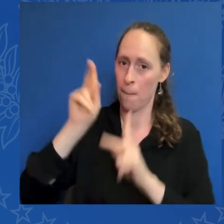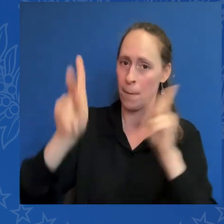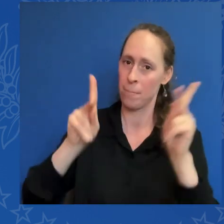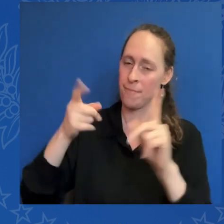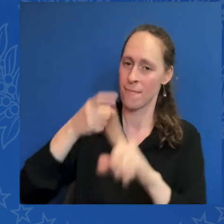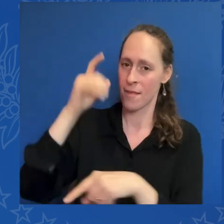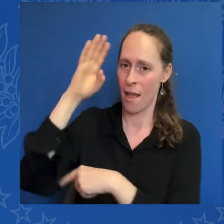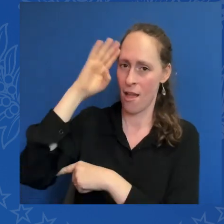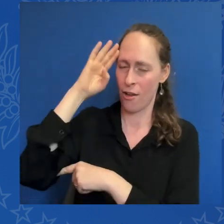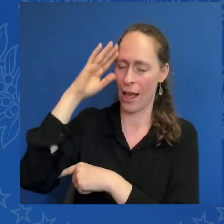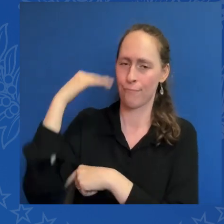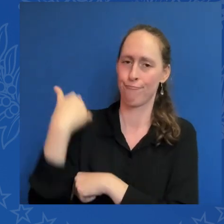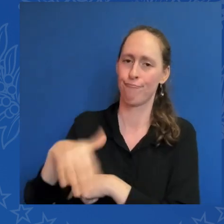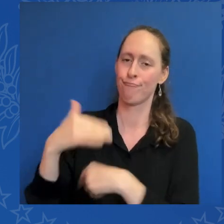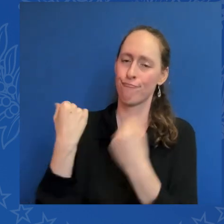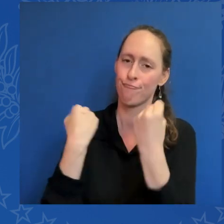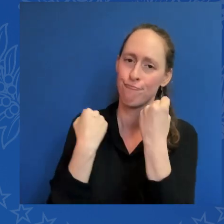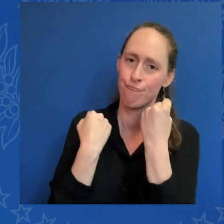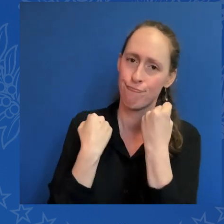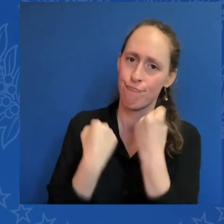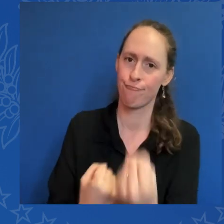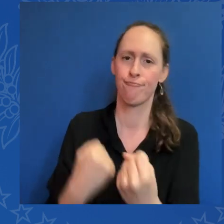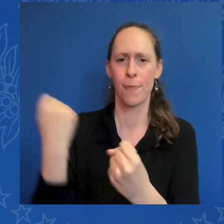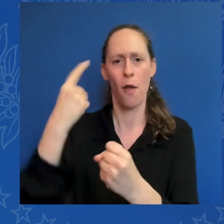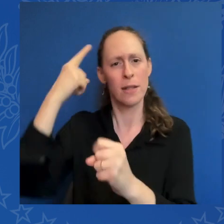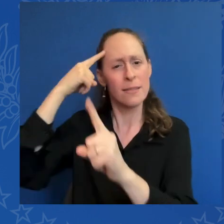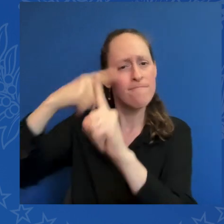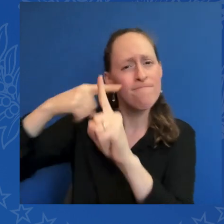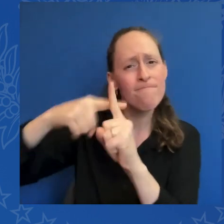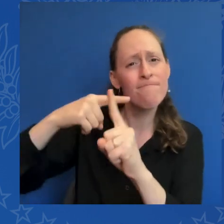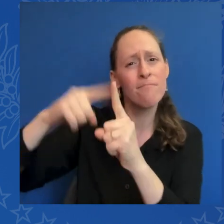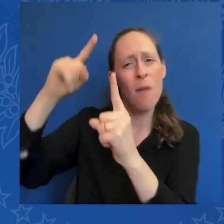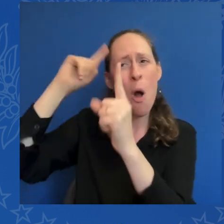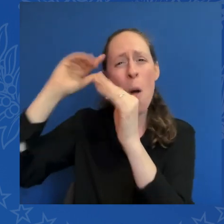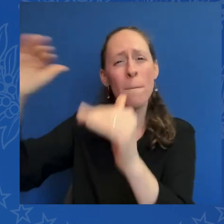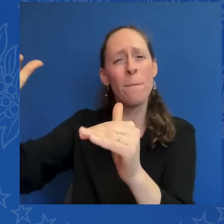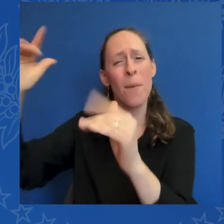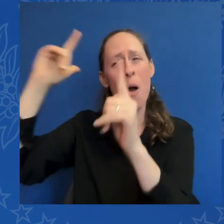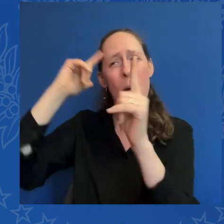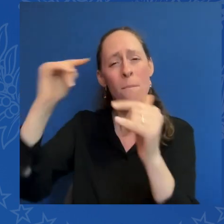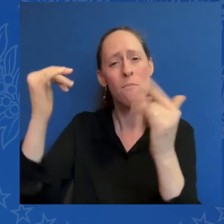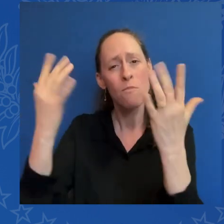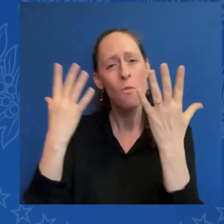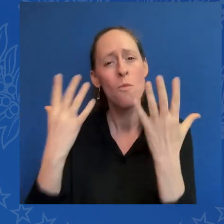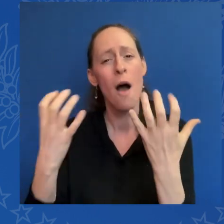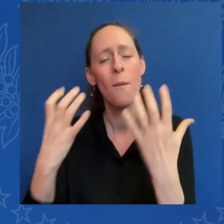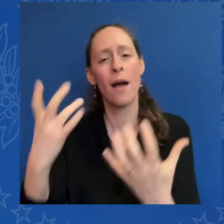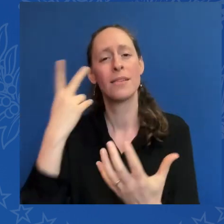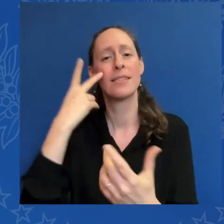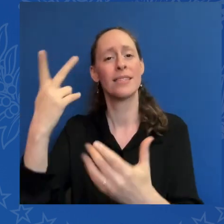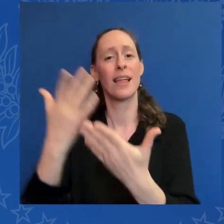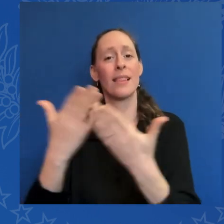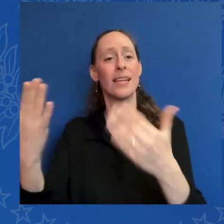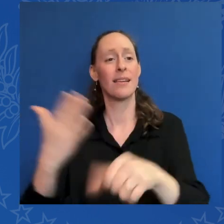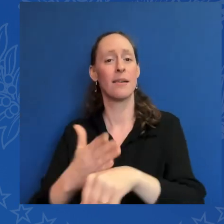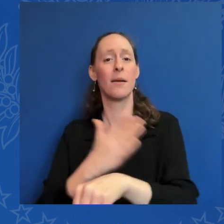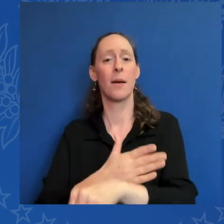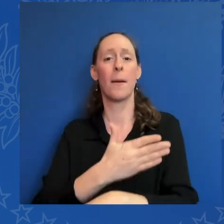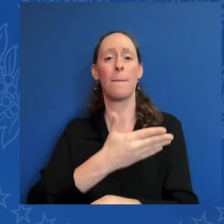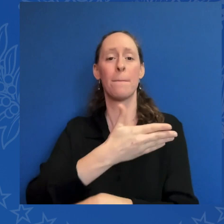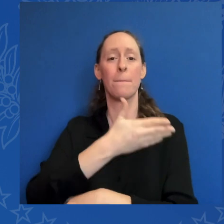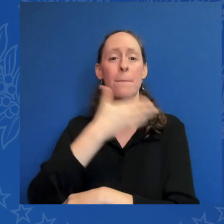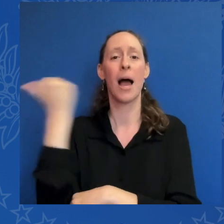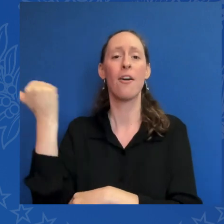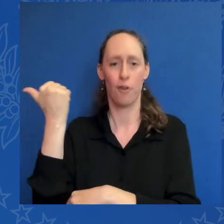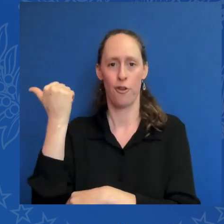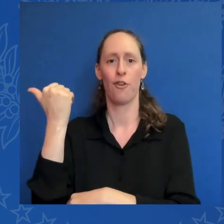better. And hope that built both our nations and has been passed down generation to generation by our families. And